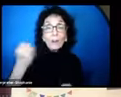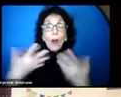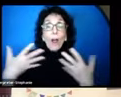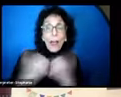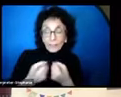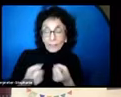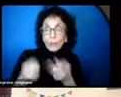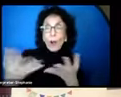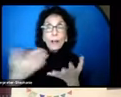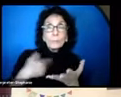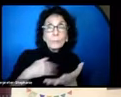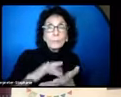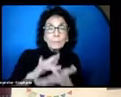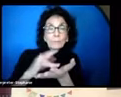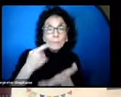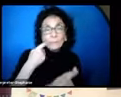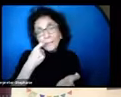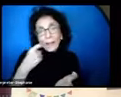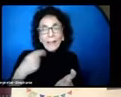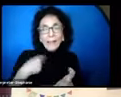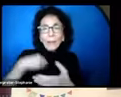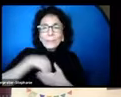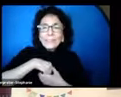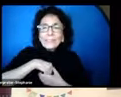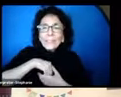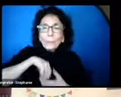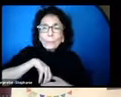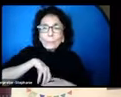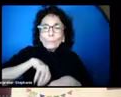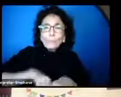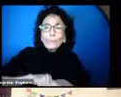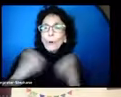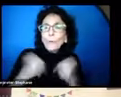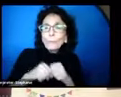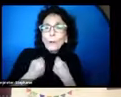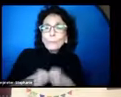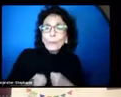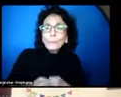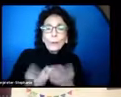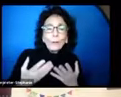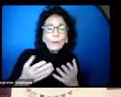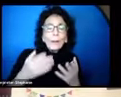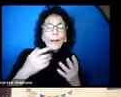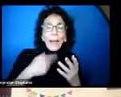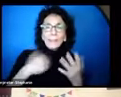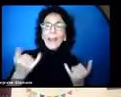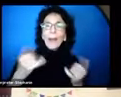was at a broken place and I am a mature woman now. Everybody has dark days, but we